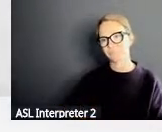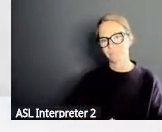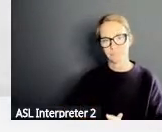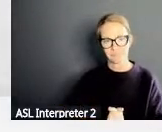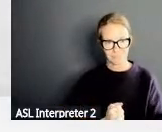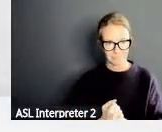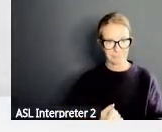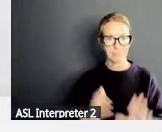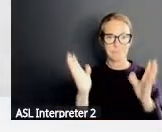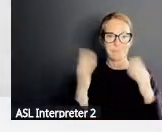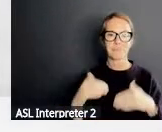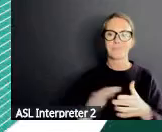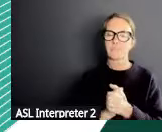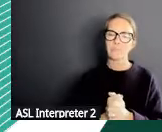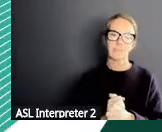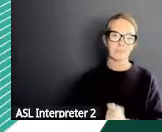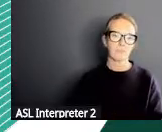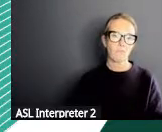Next slide, please.